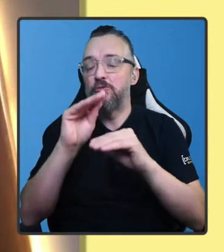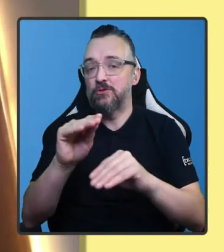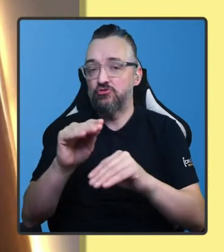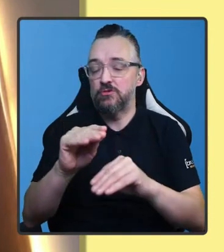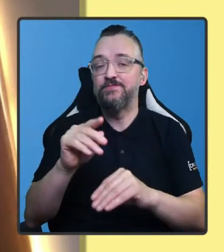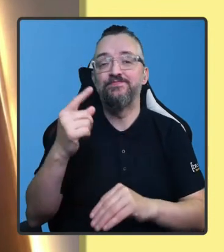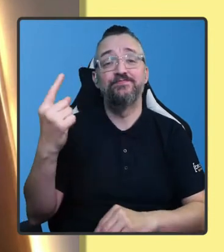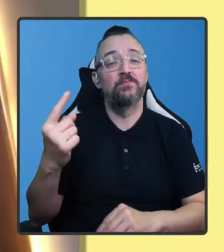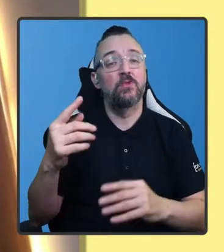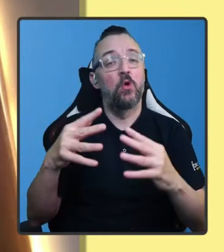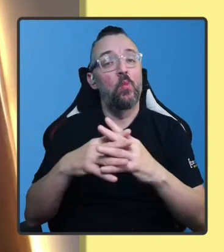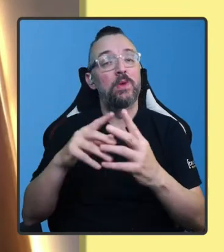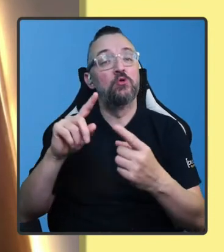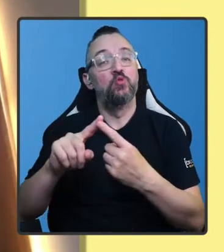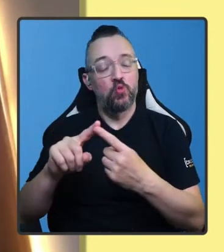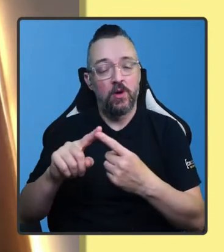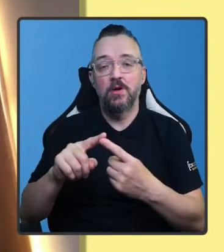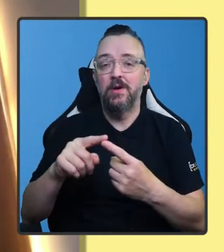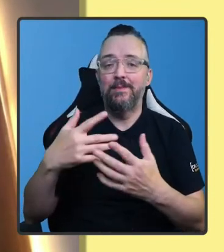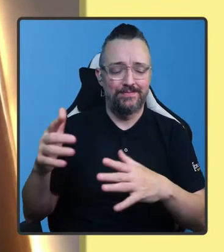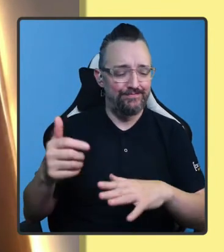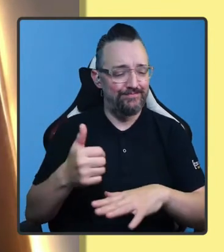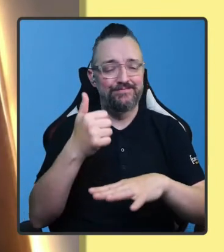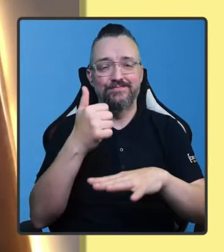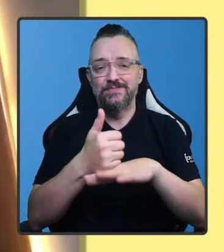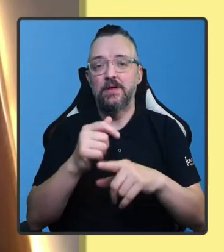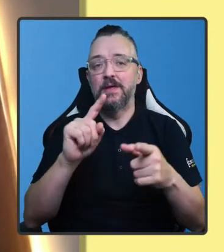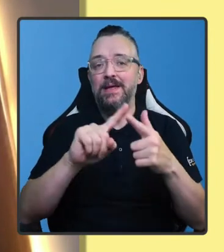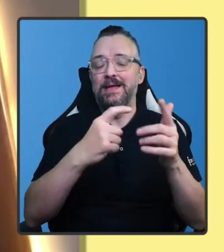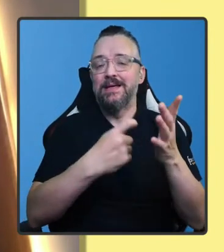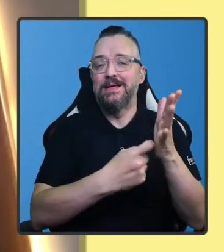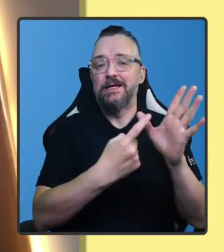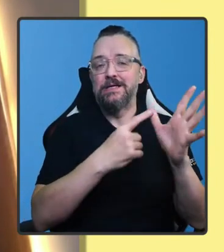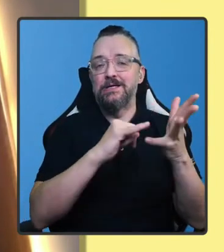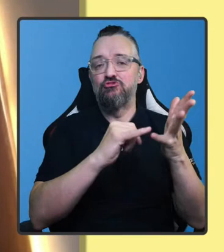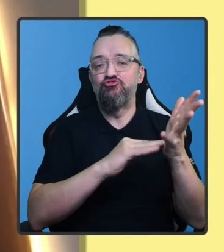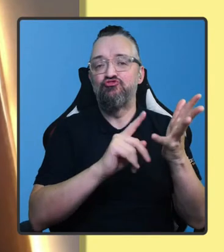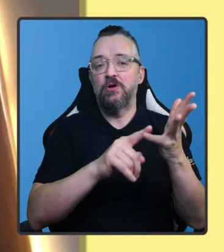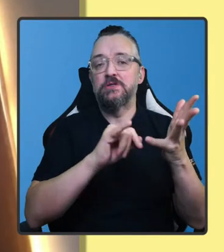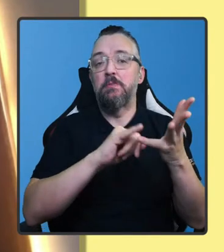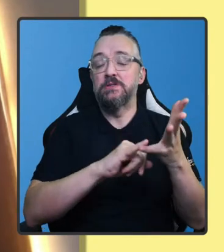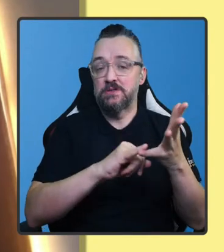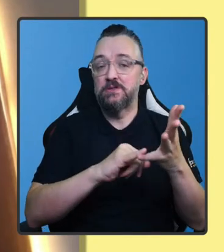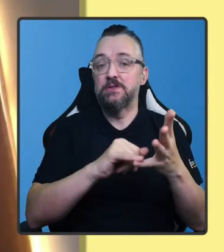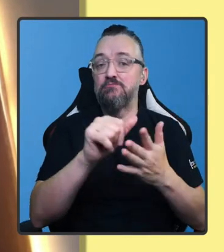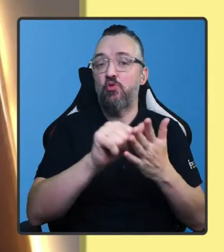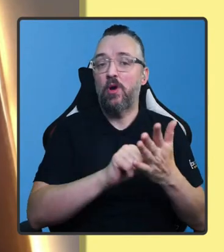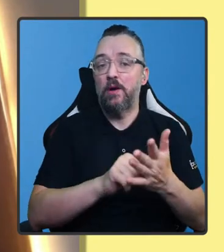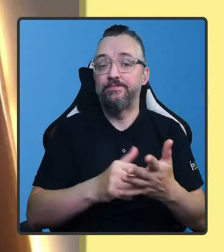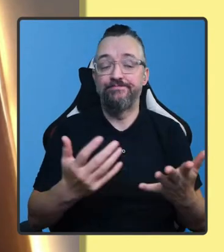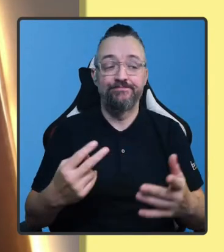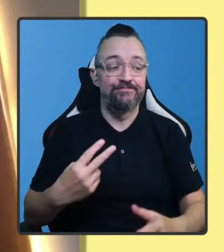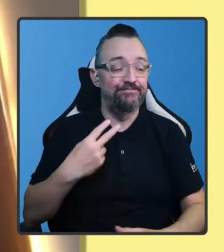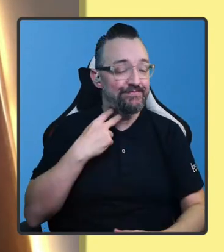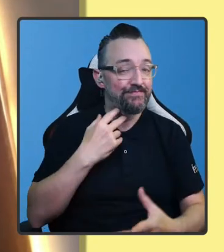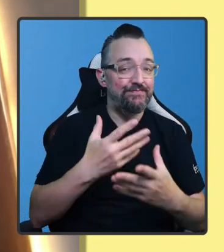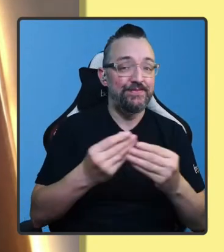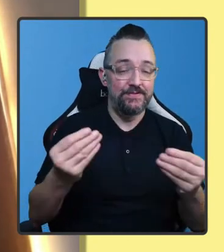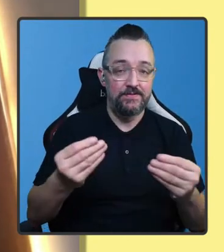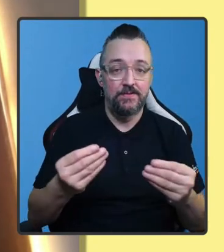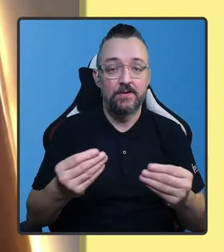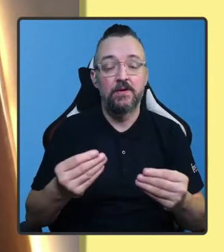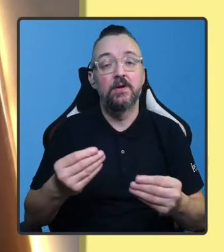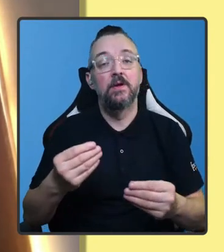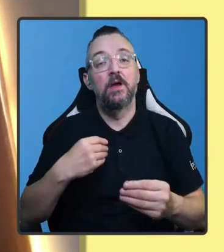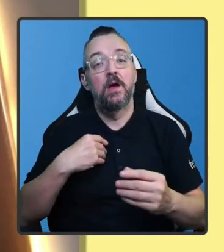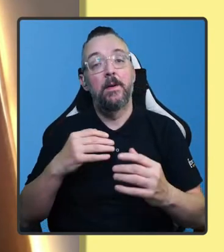key part in the establishment of the Erasmus programme, which we now so sorely miss. IFA, our parliamentary